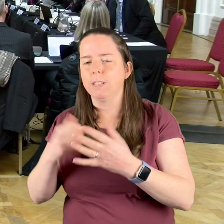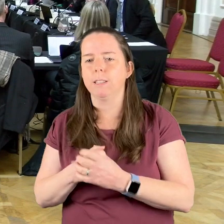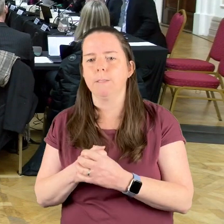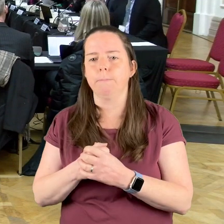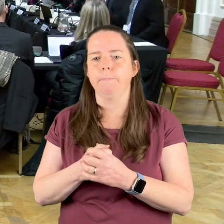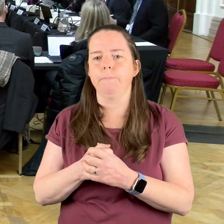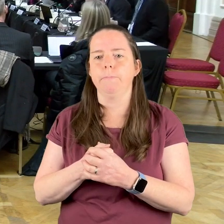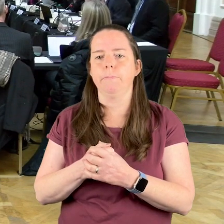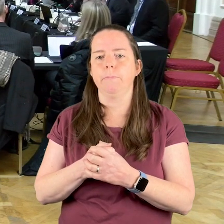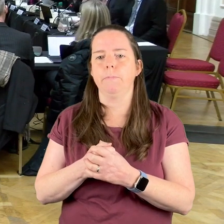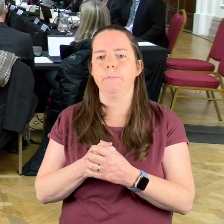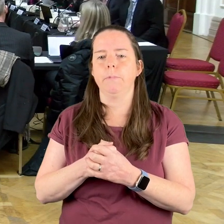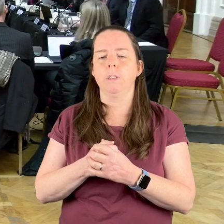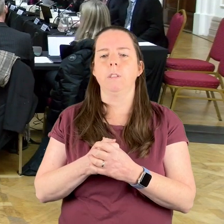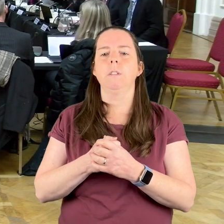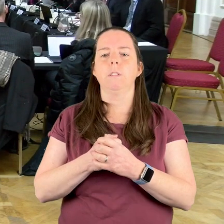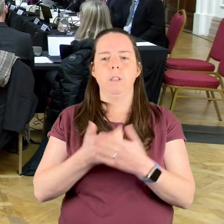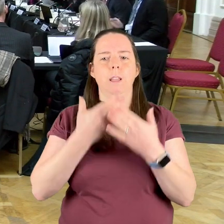is.